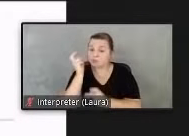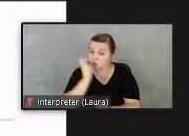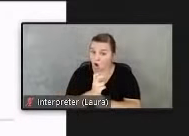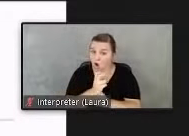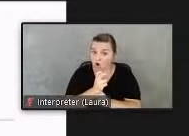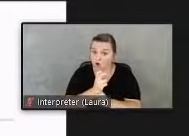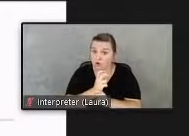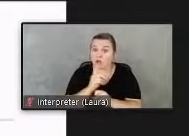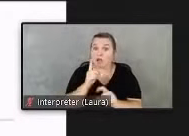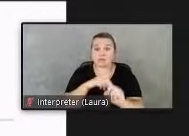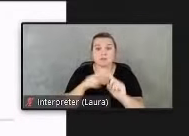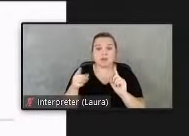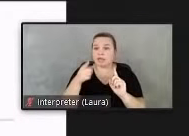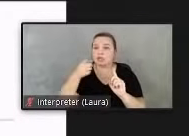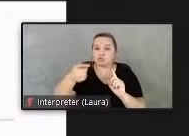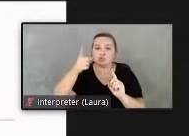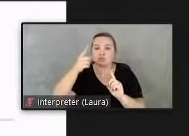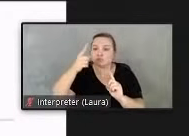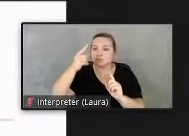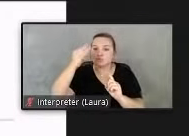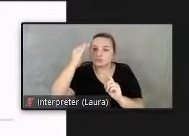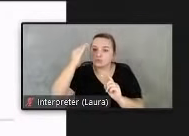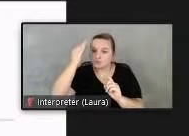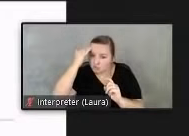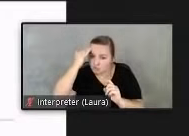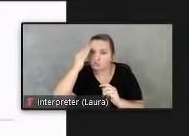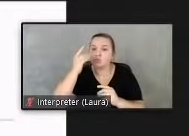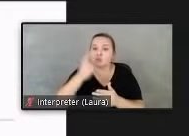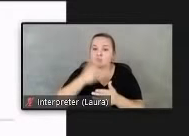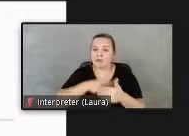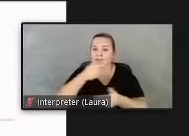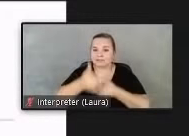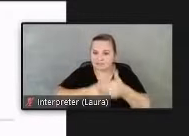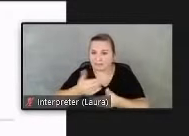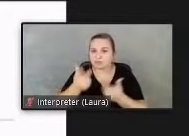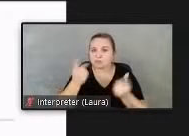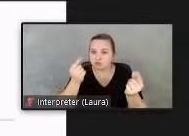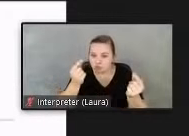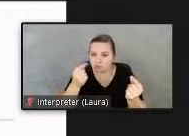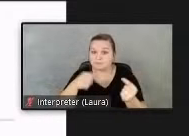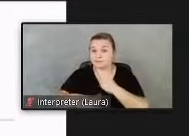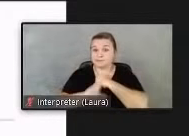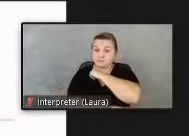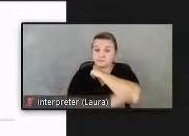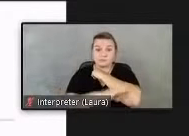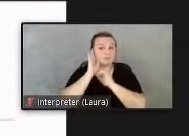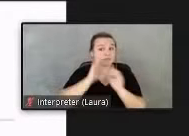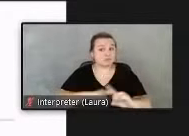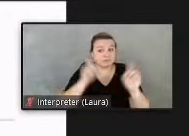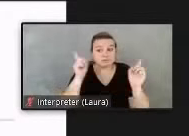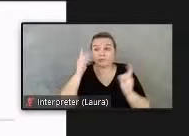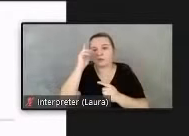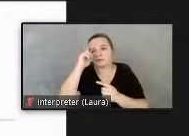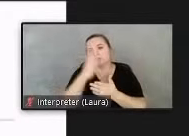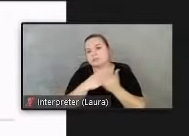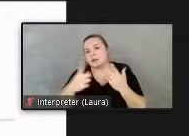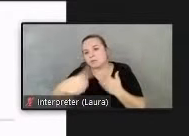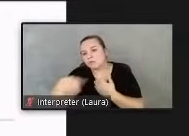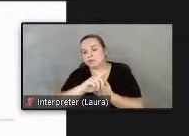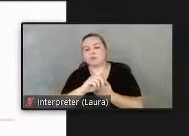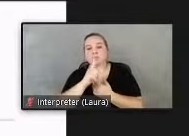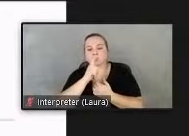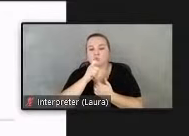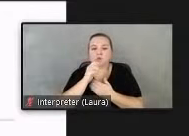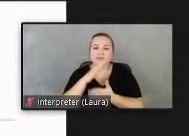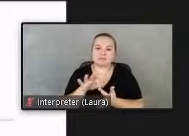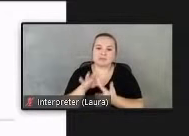spring, you knew the kids when you went to remote. You knew what to expect. This fall is going to be different, except for some of you who are looping or some of the special education